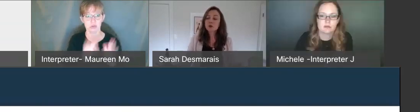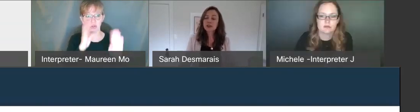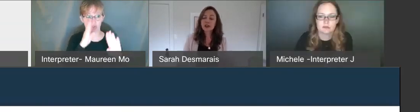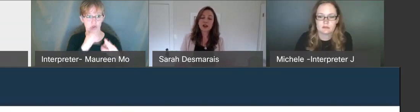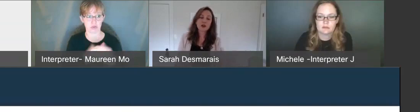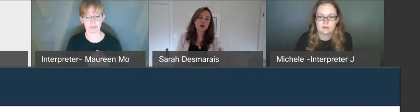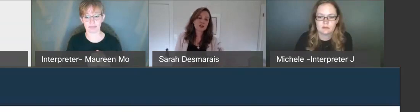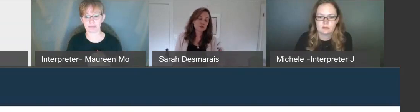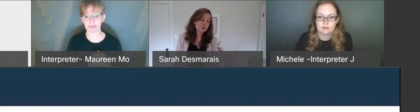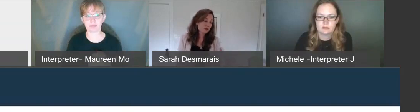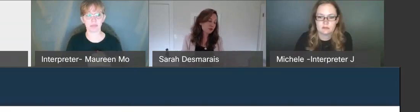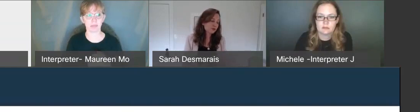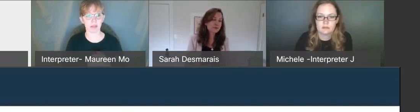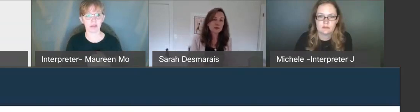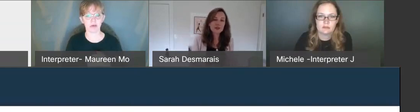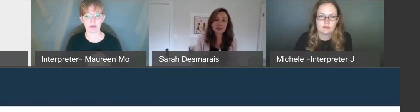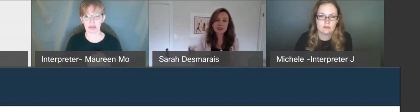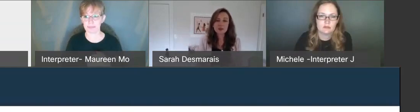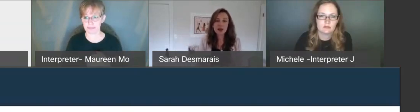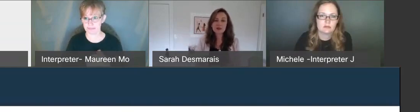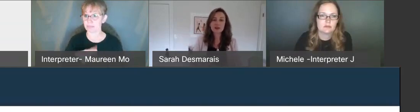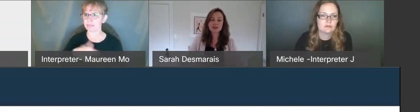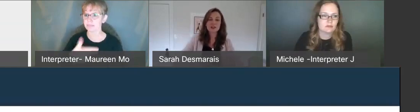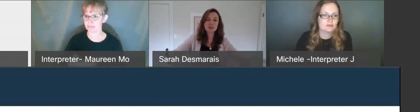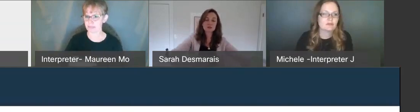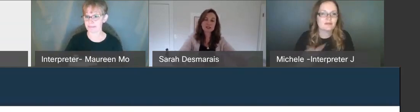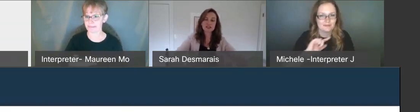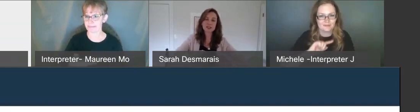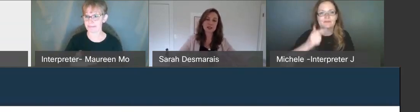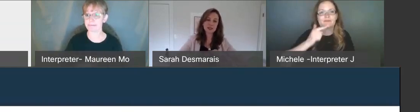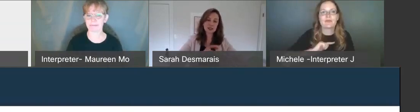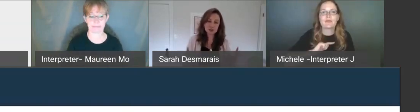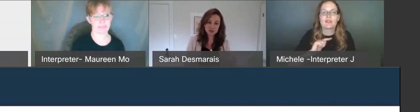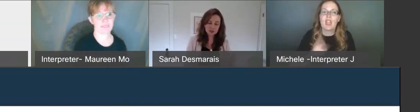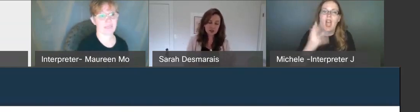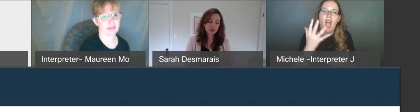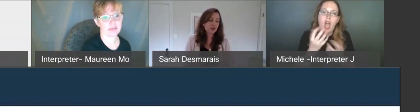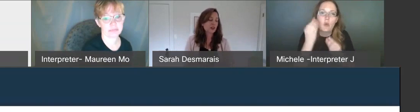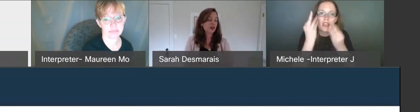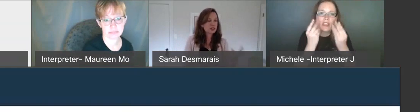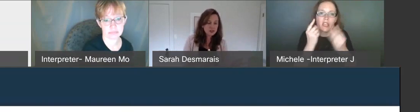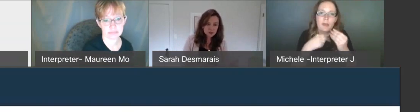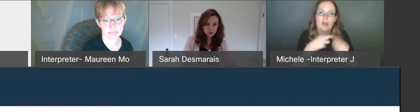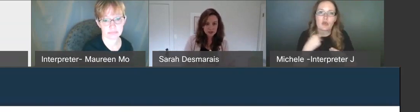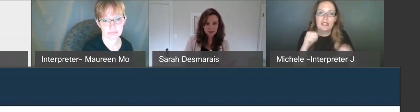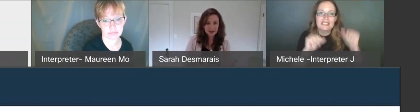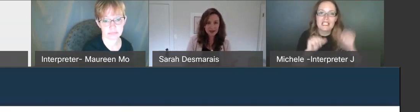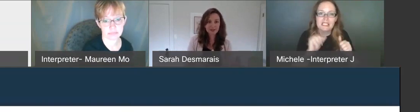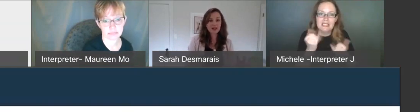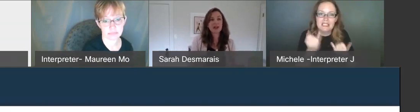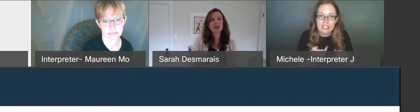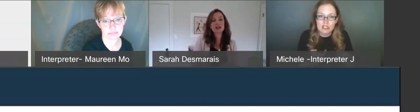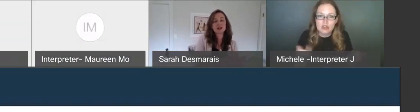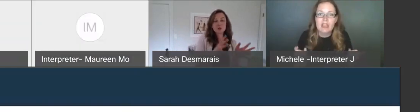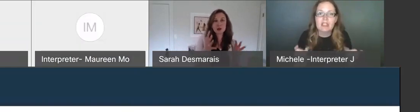So with that, I wanted to move from thinking about the risk assessment instruments, the kinds of tools that we